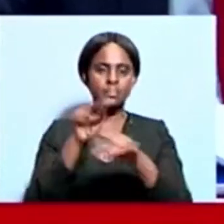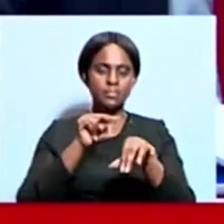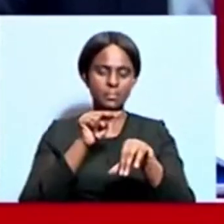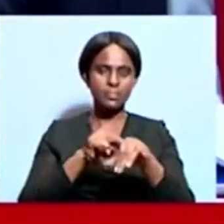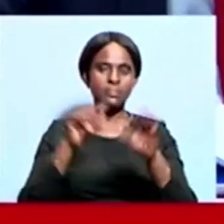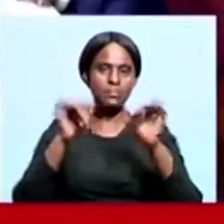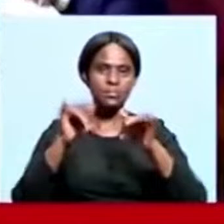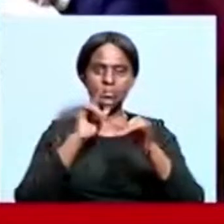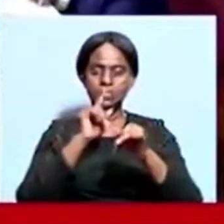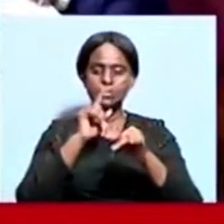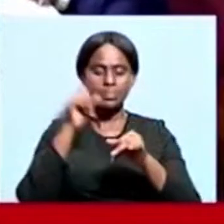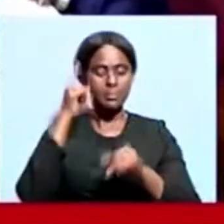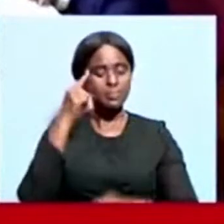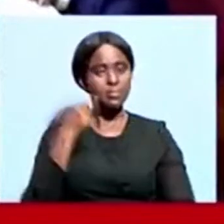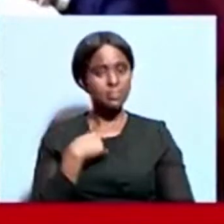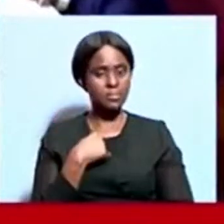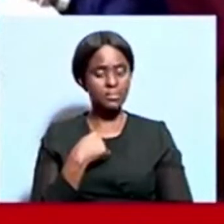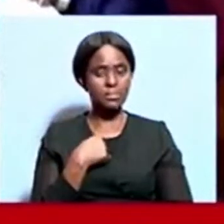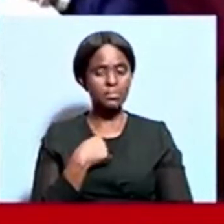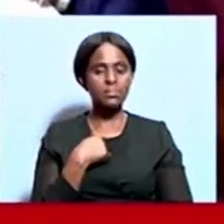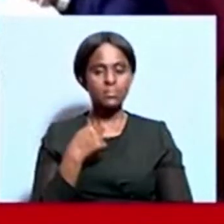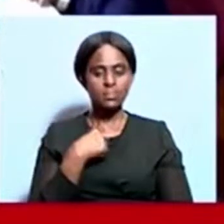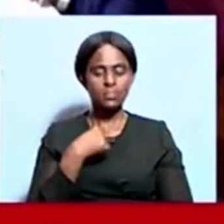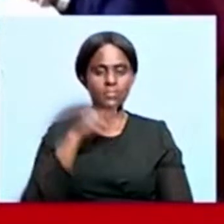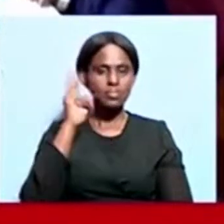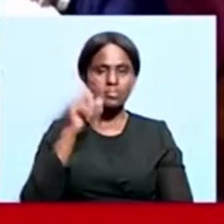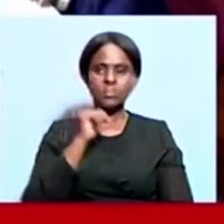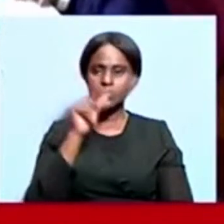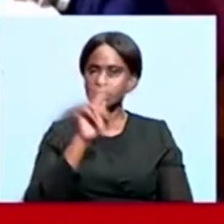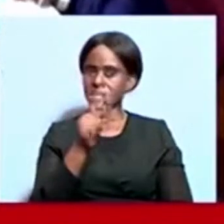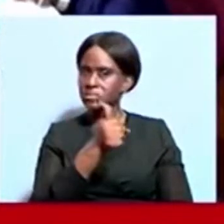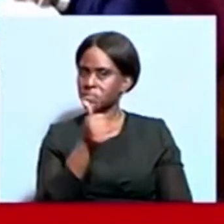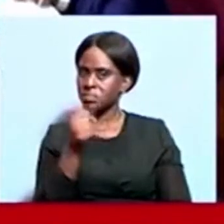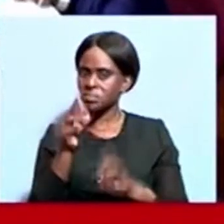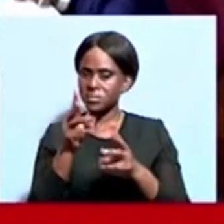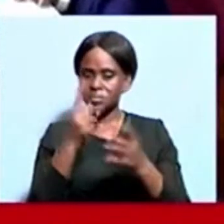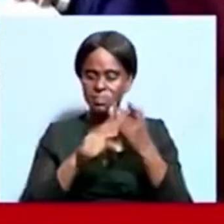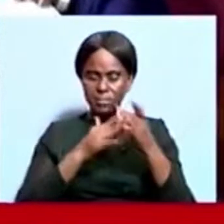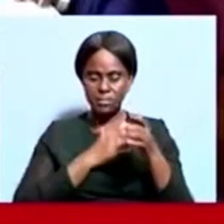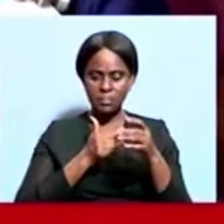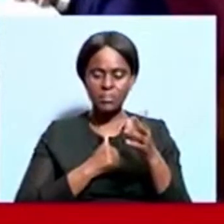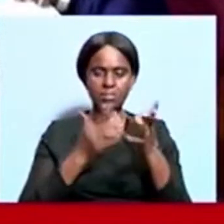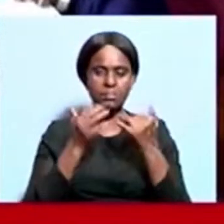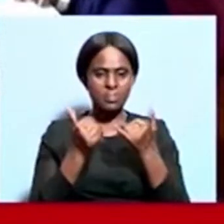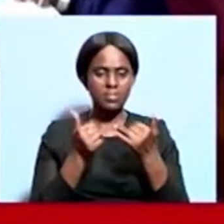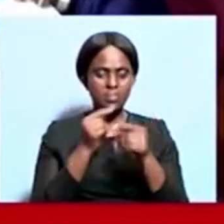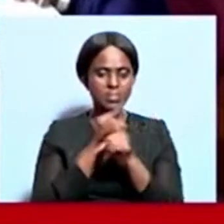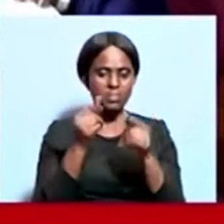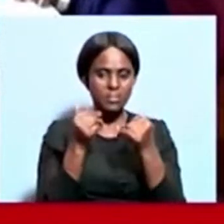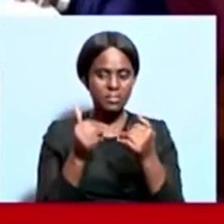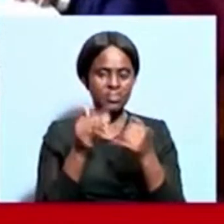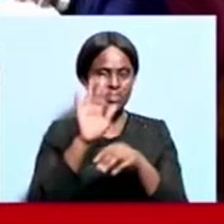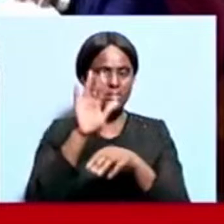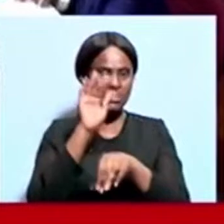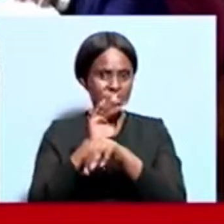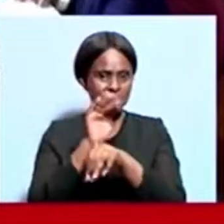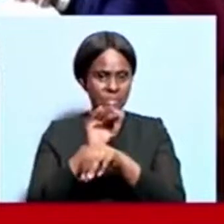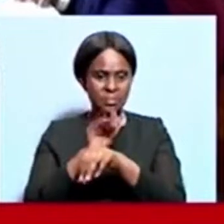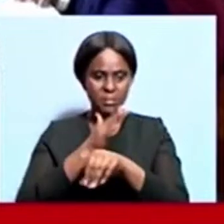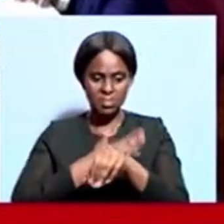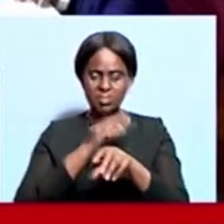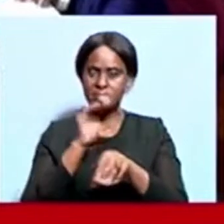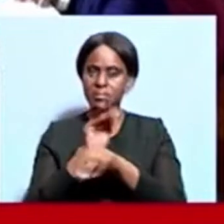Yes, actually for me, yes, I'm not going the other route. What I wanted is, I wanted just to suggest, your comment. My comment is